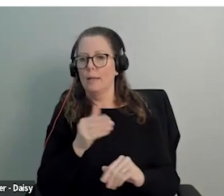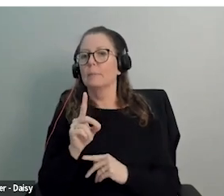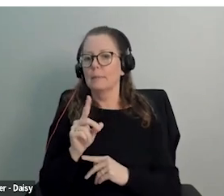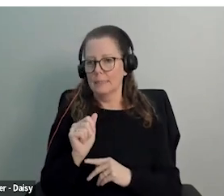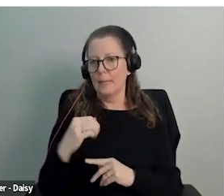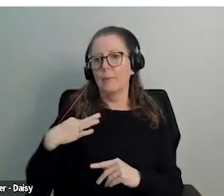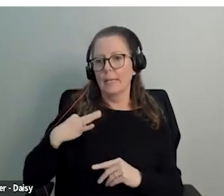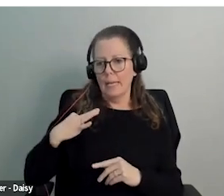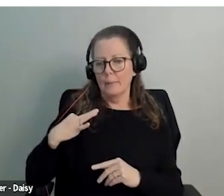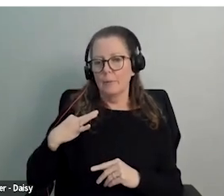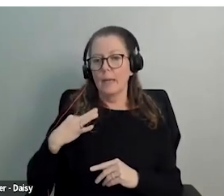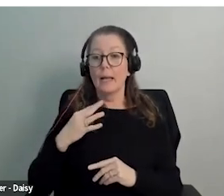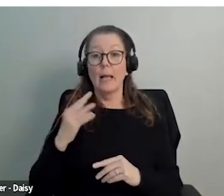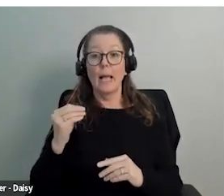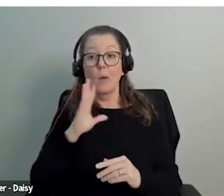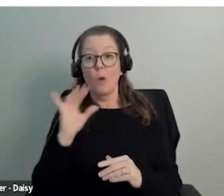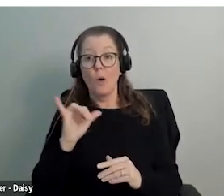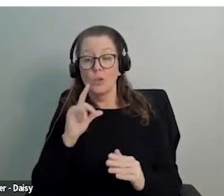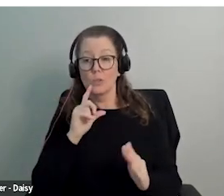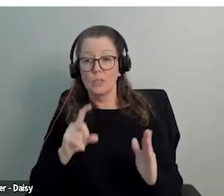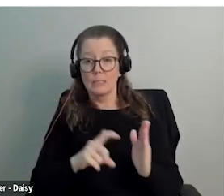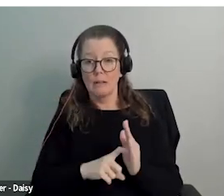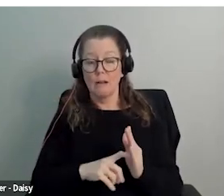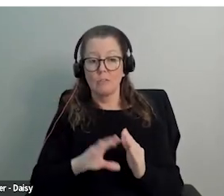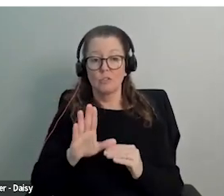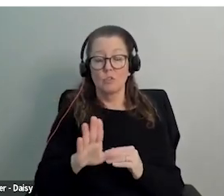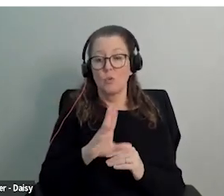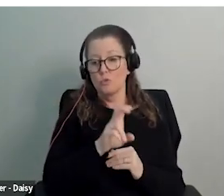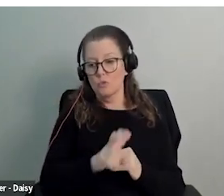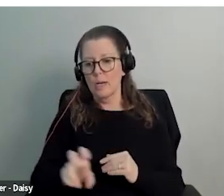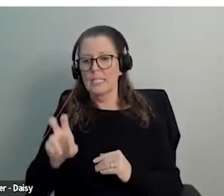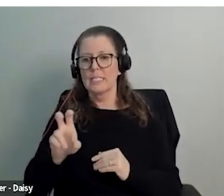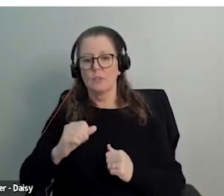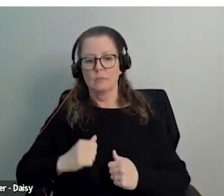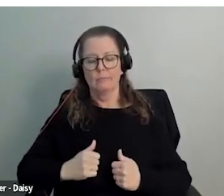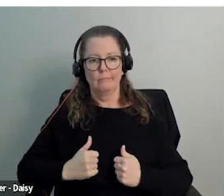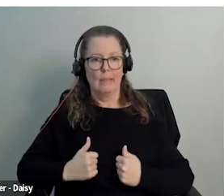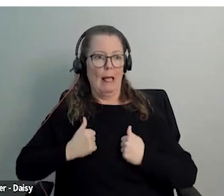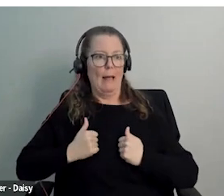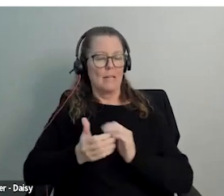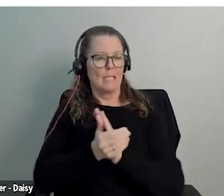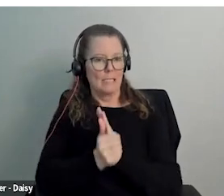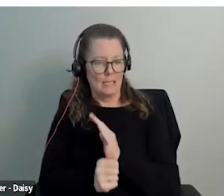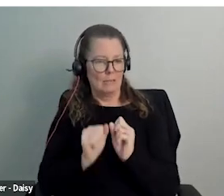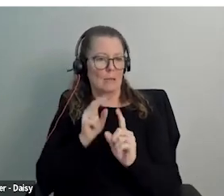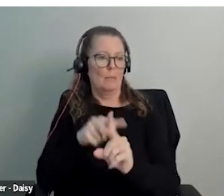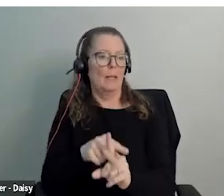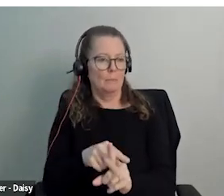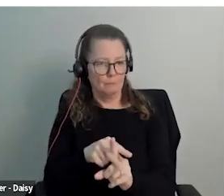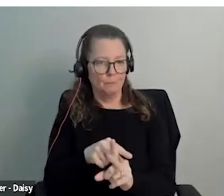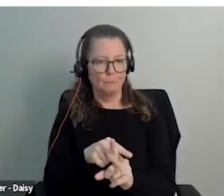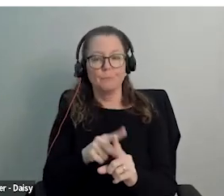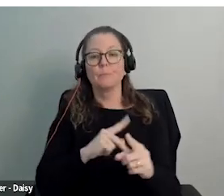acknowledge transferable skills gained through lived experience. A strong employer will likely also have a publicly